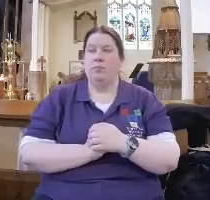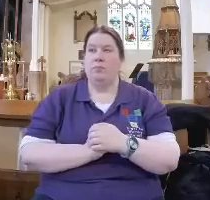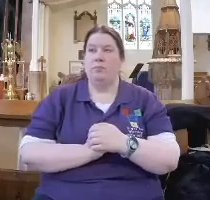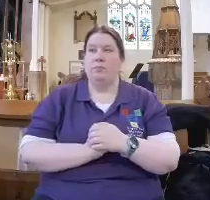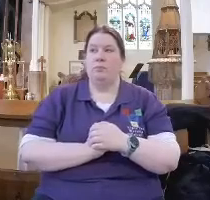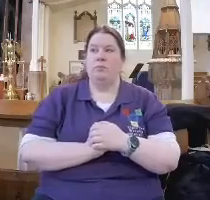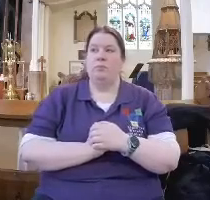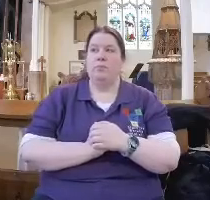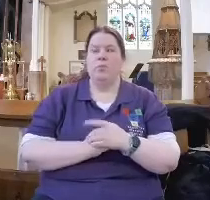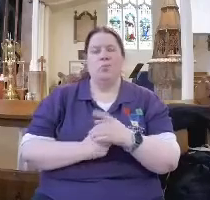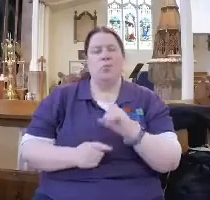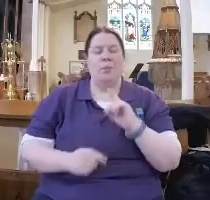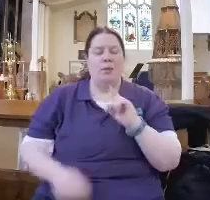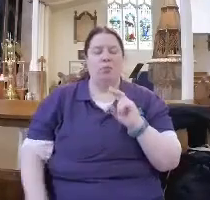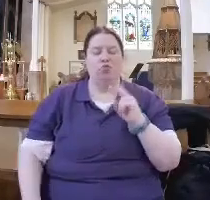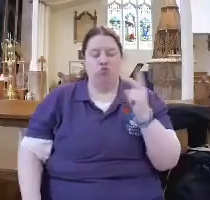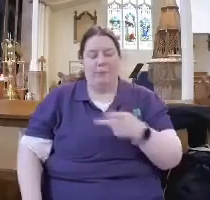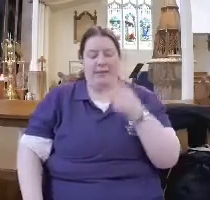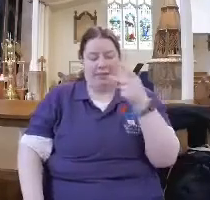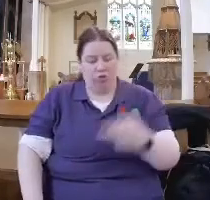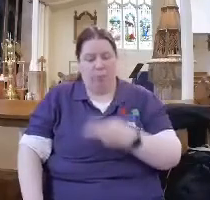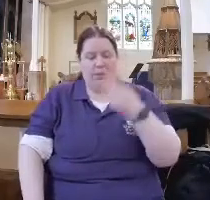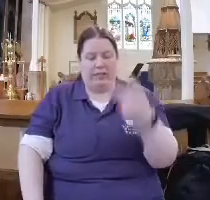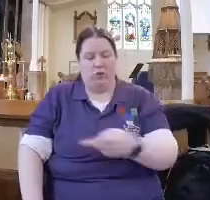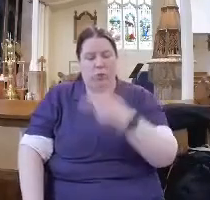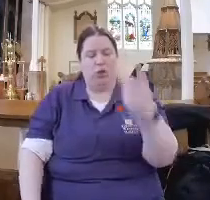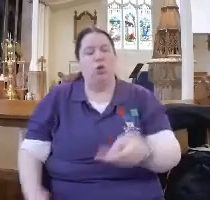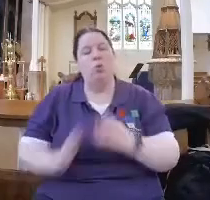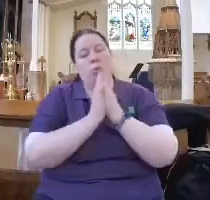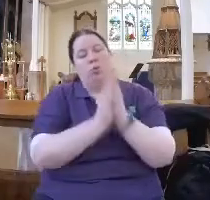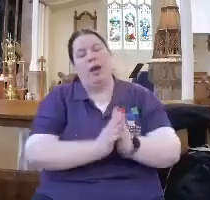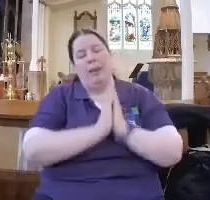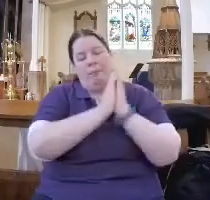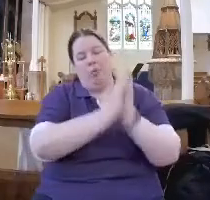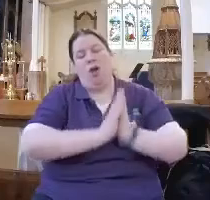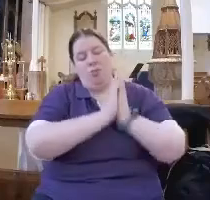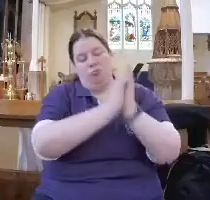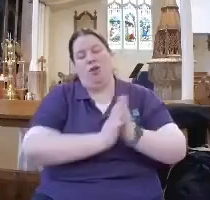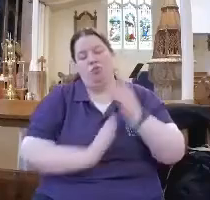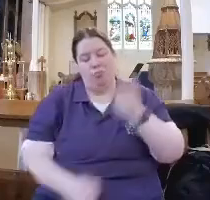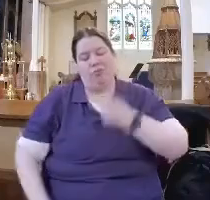the point of repetition, the fact you just keep saying prayers over and over again, they become meaningless?